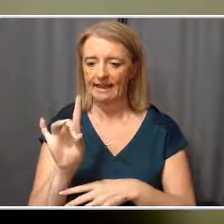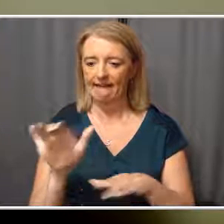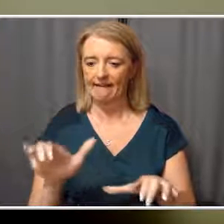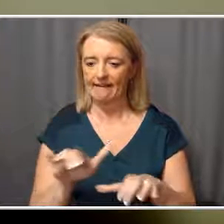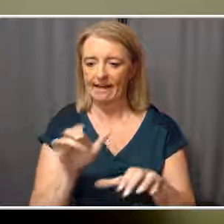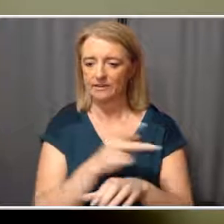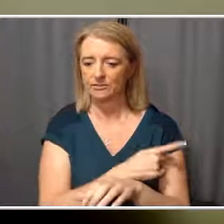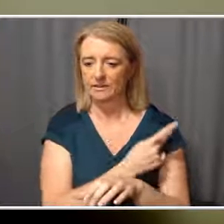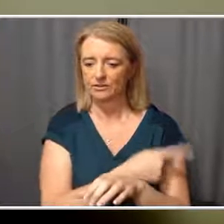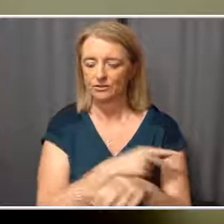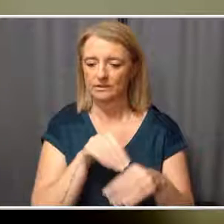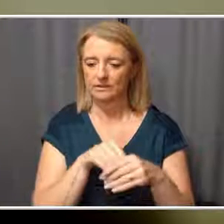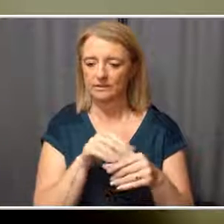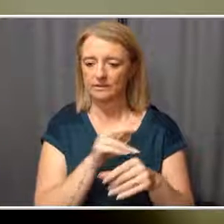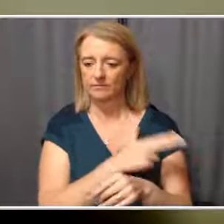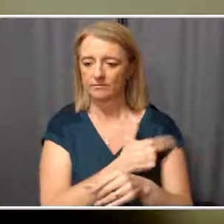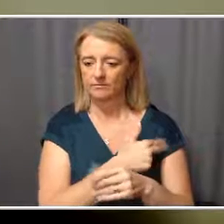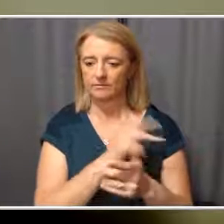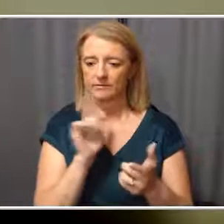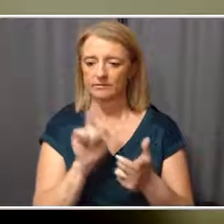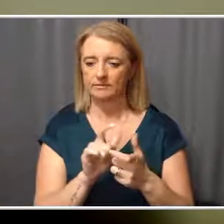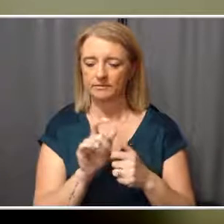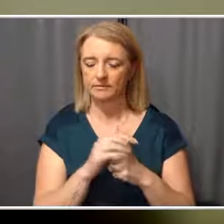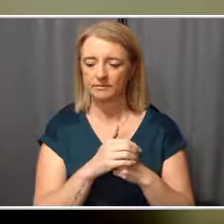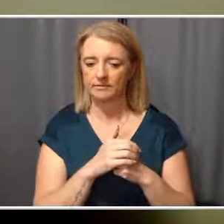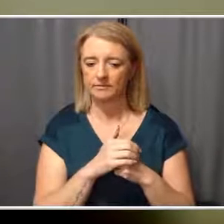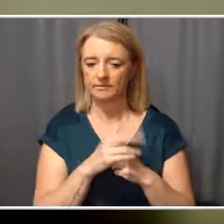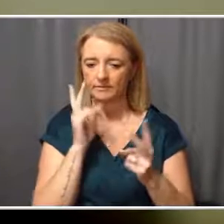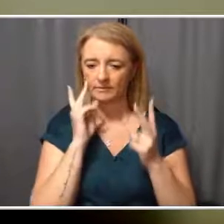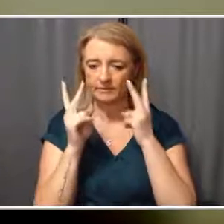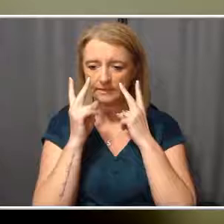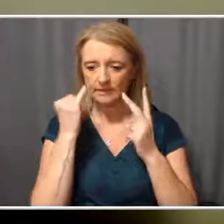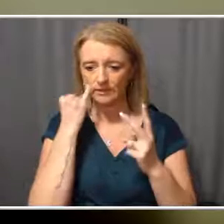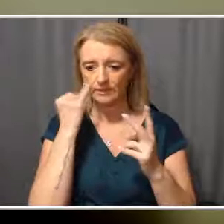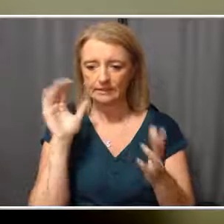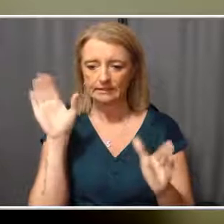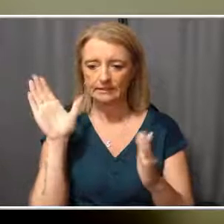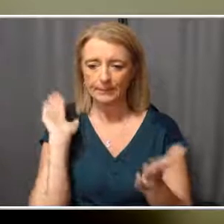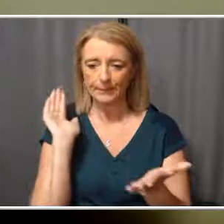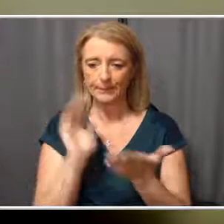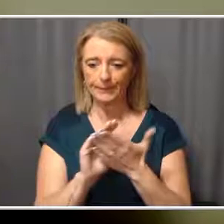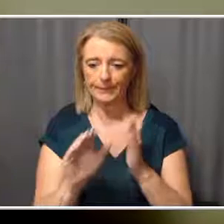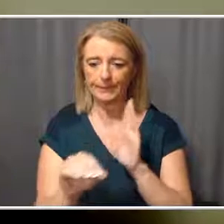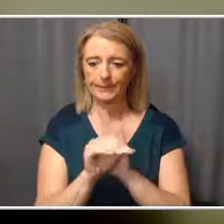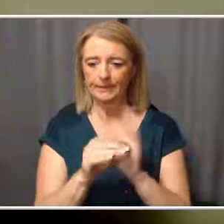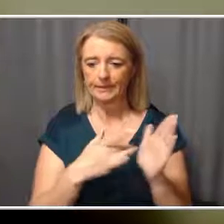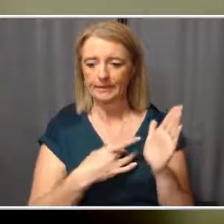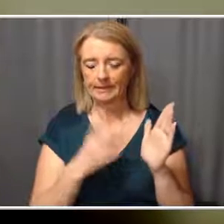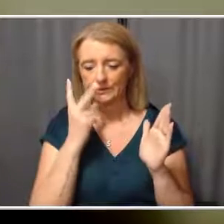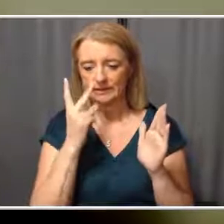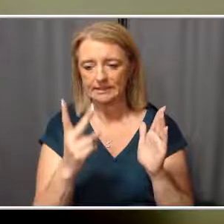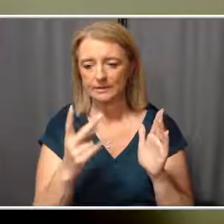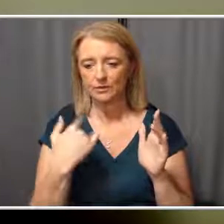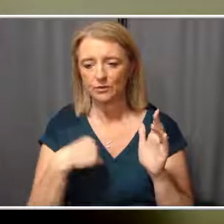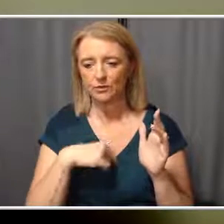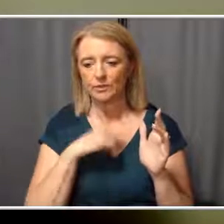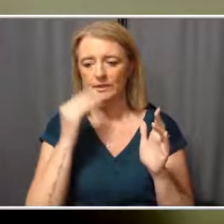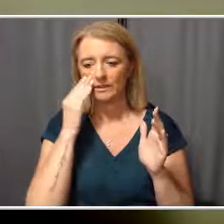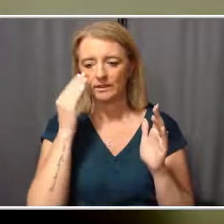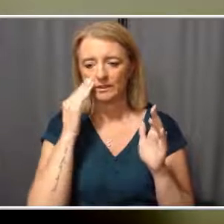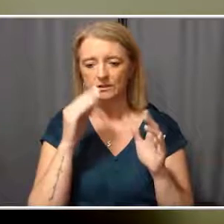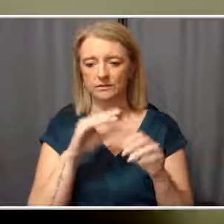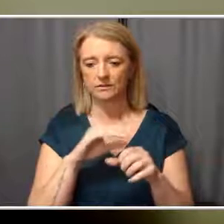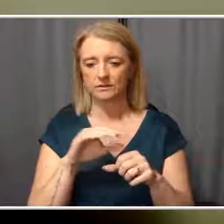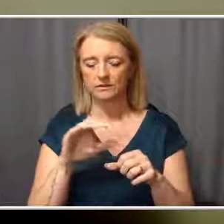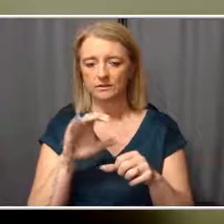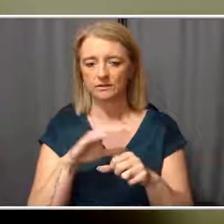transplant patients. Those immunosuppressed patients are certainly still at risk. So we have to be sensitive and understand that there are certain groups who are still at risk of